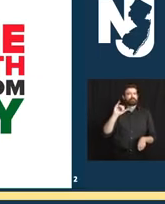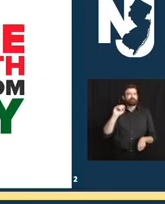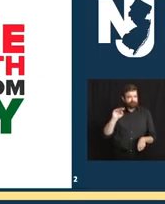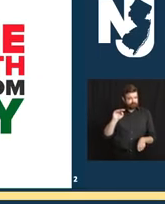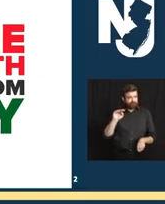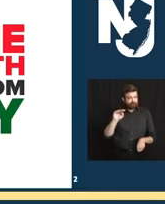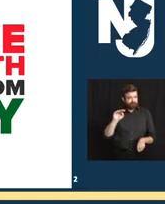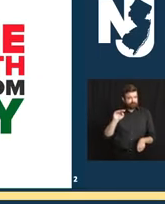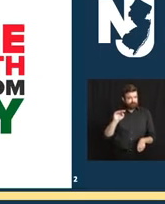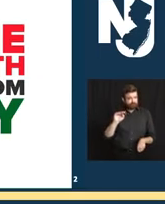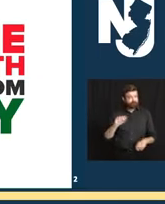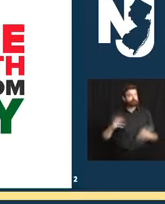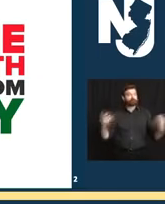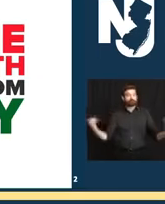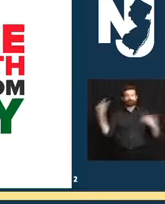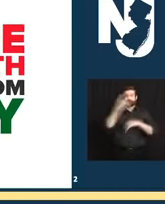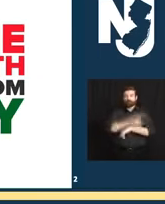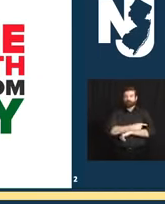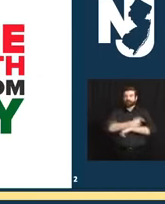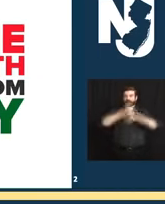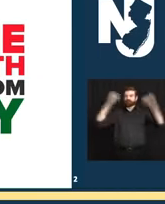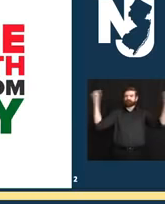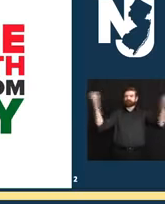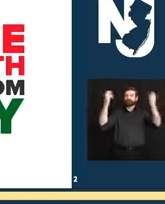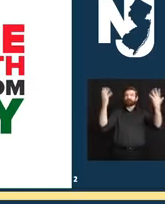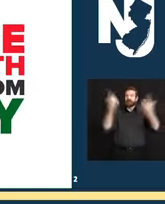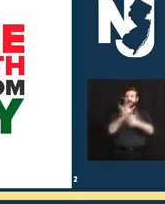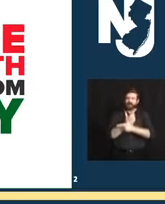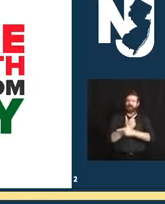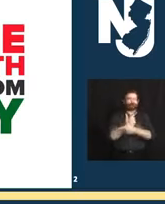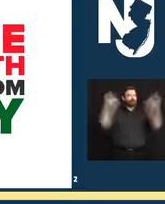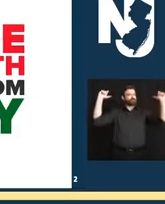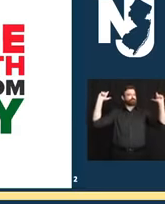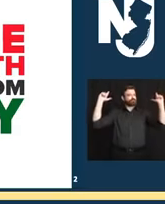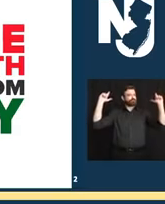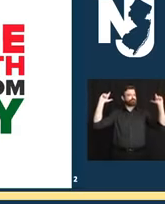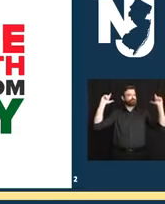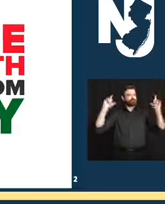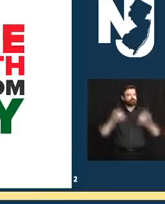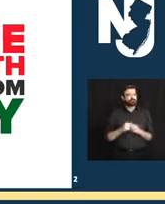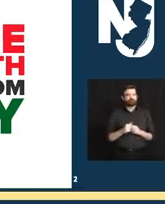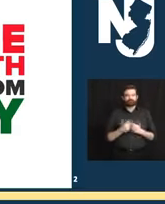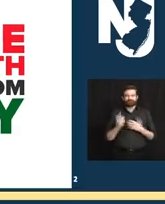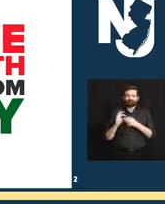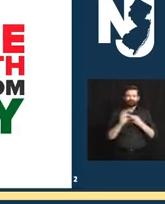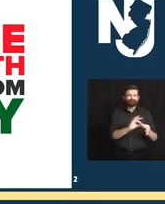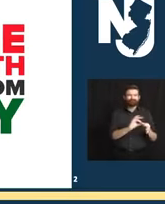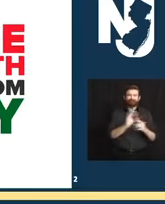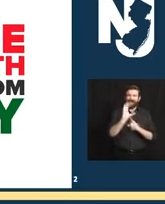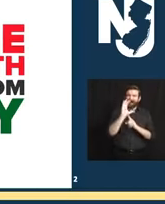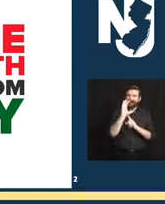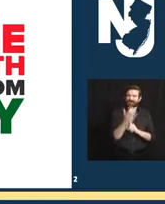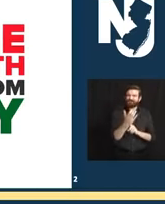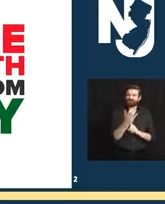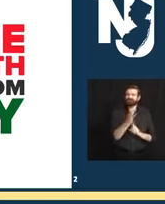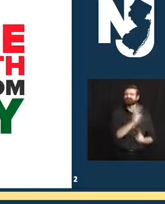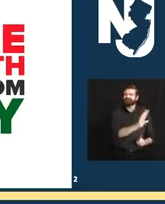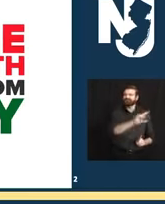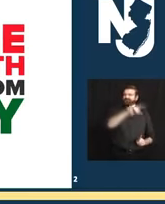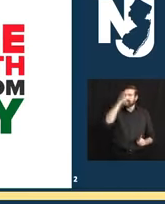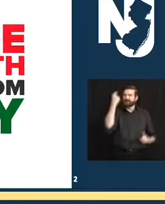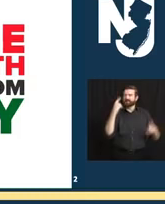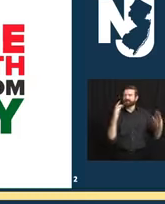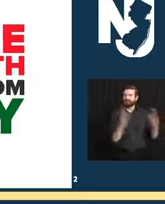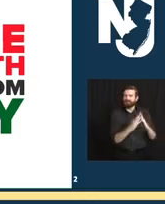liberation, a day to celebrate the strong culture and connections of our black community. It is something for all of us to